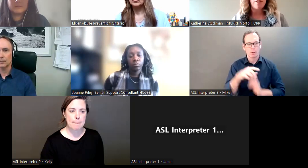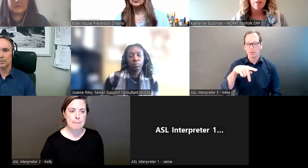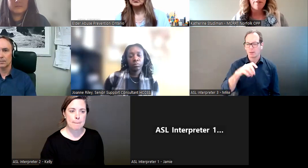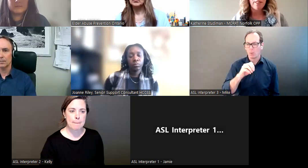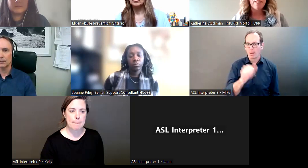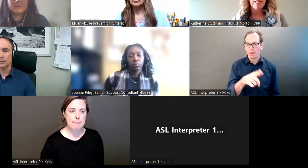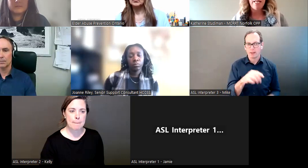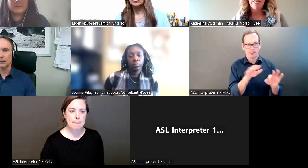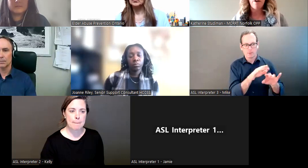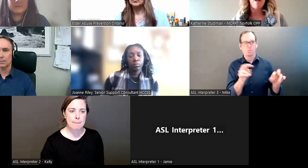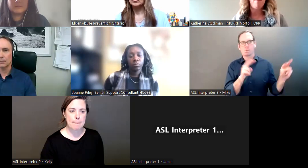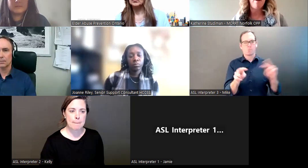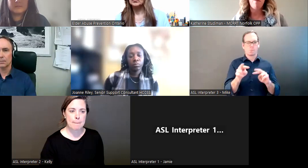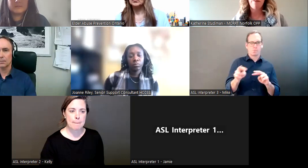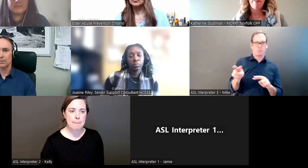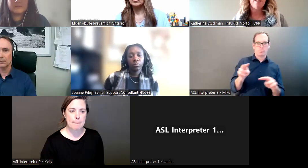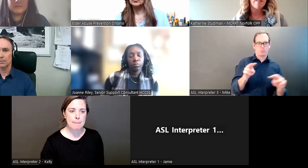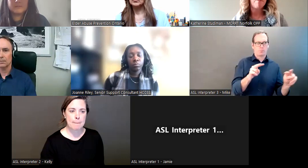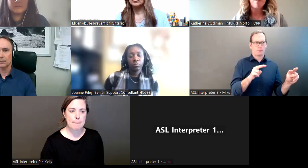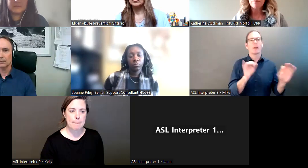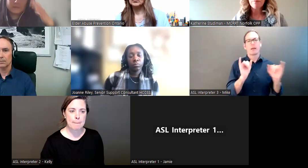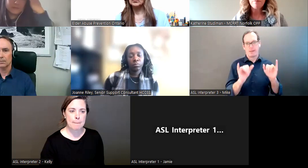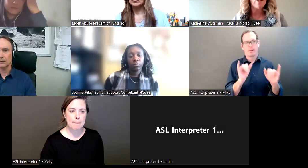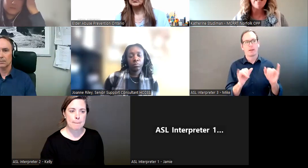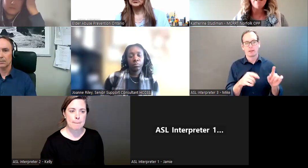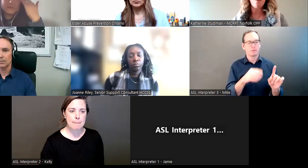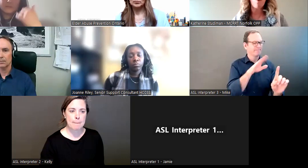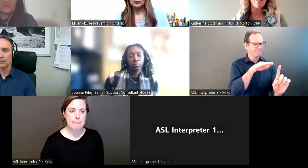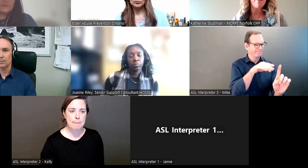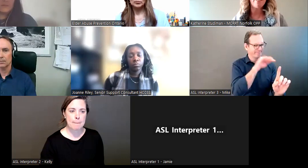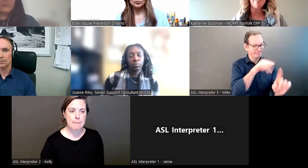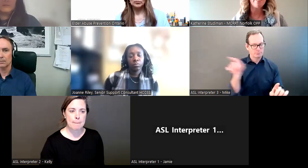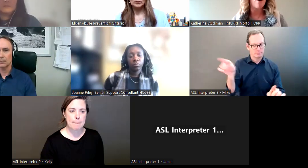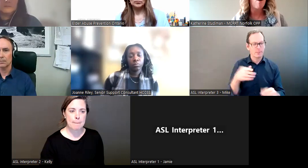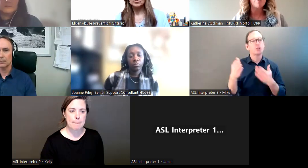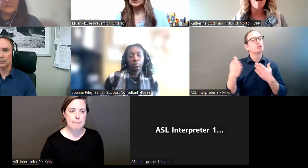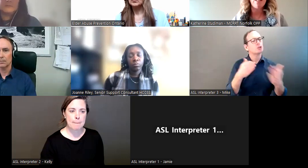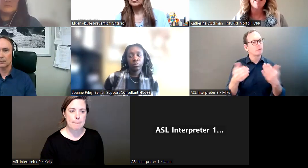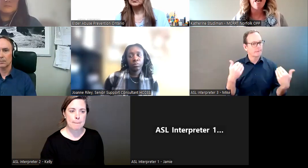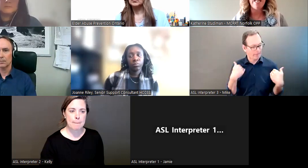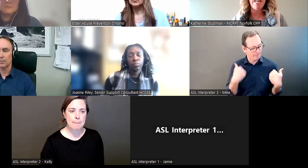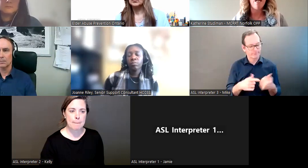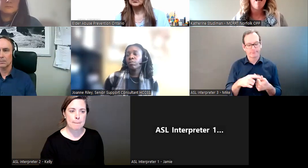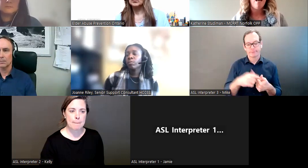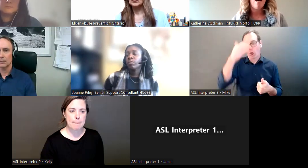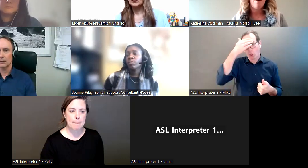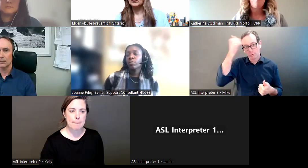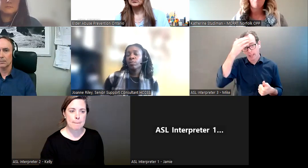connect people to the services that they need in our community, whether that's our senior support services, our Alzheimer's